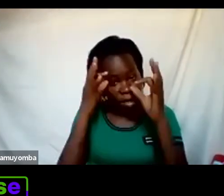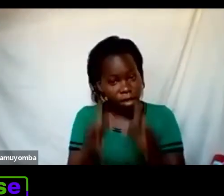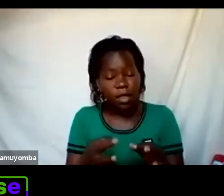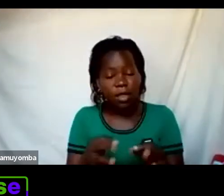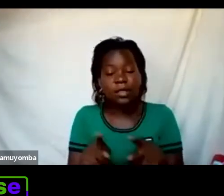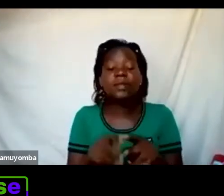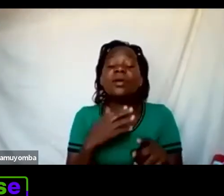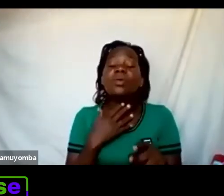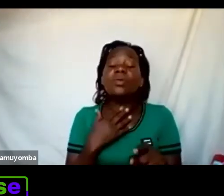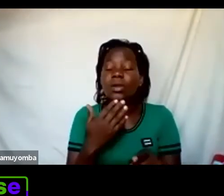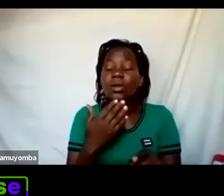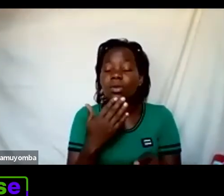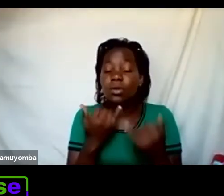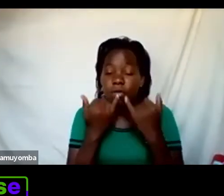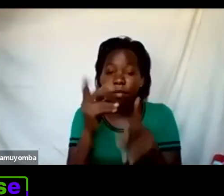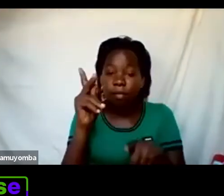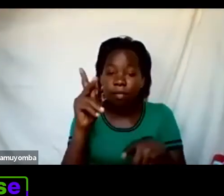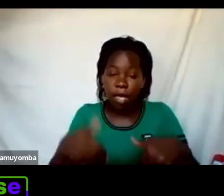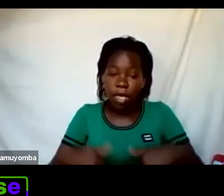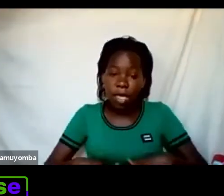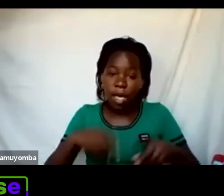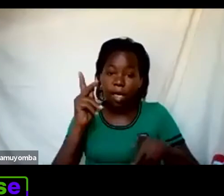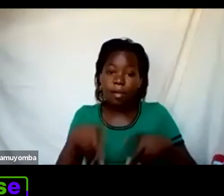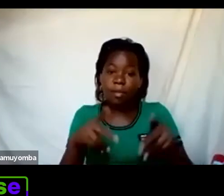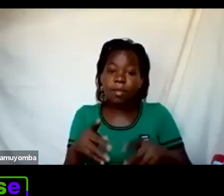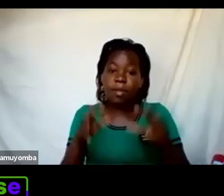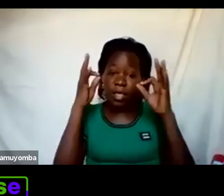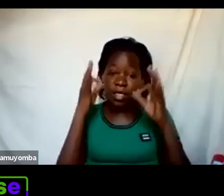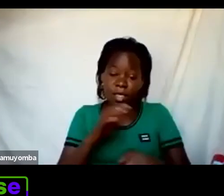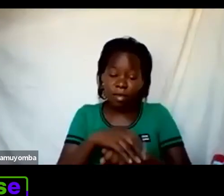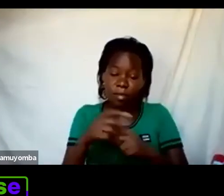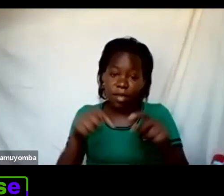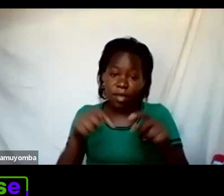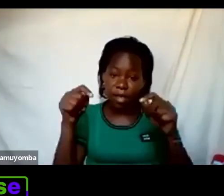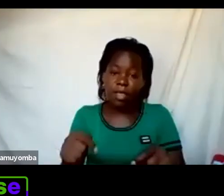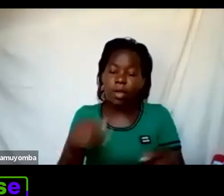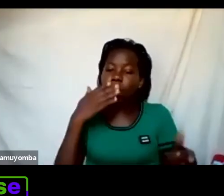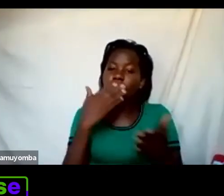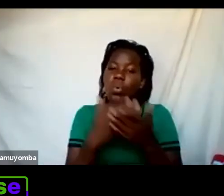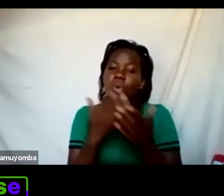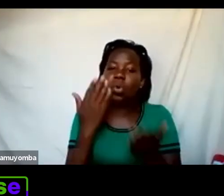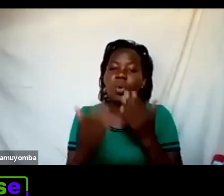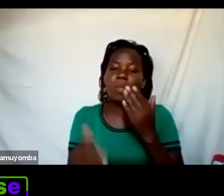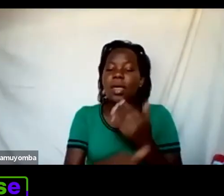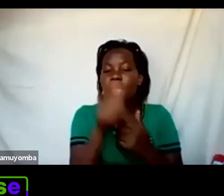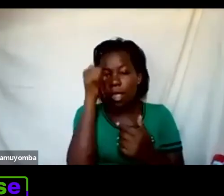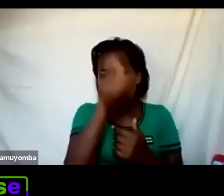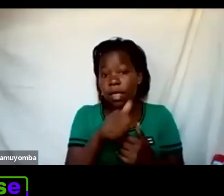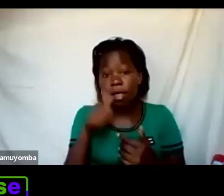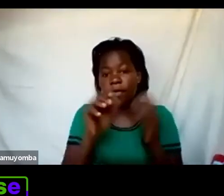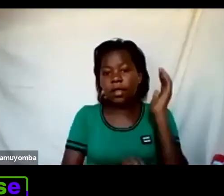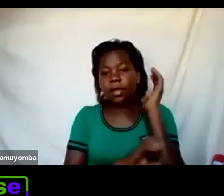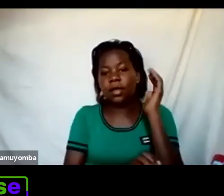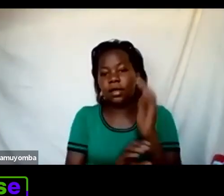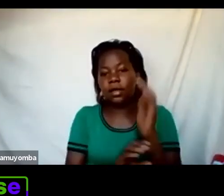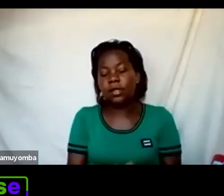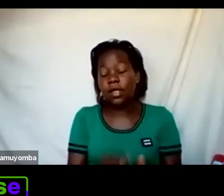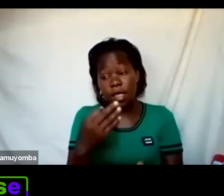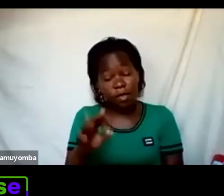that the products made here are superior in any African market which we have taken them. If they are quality products, they